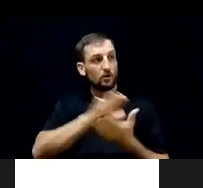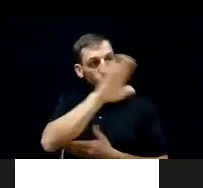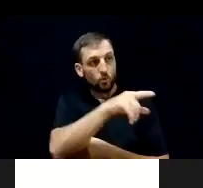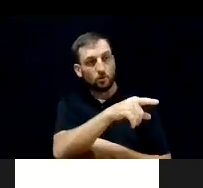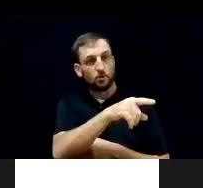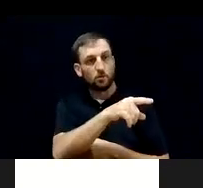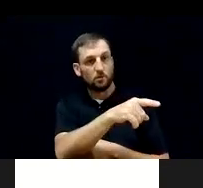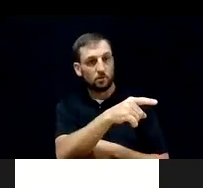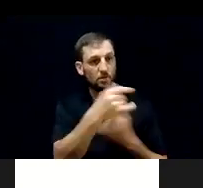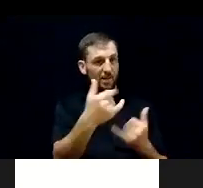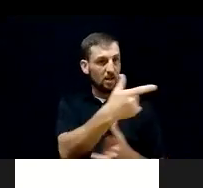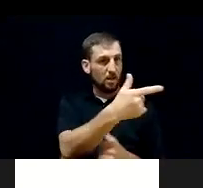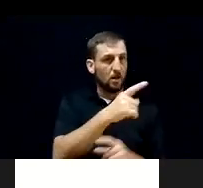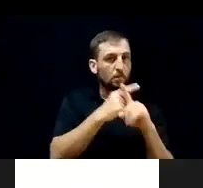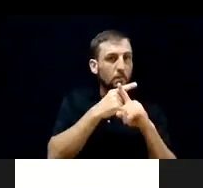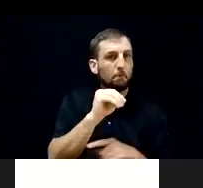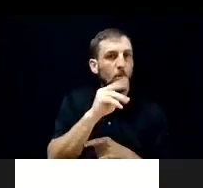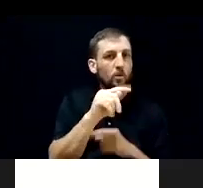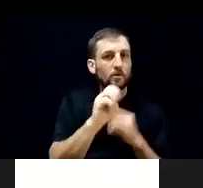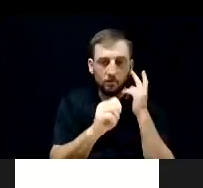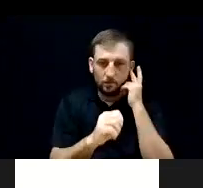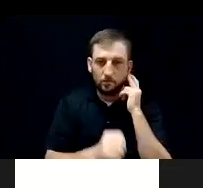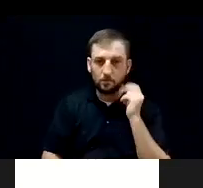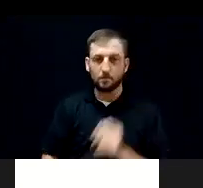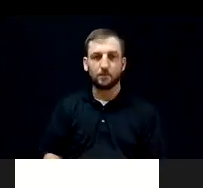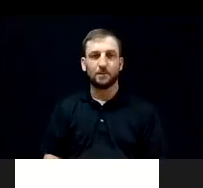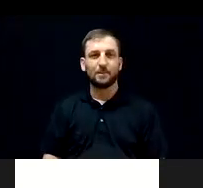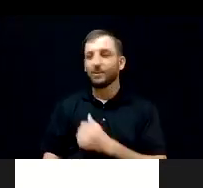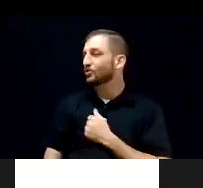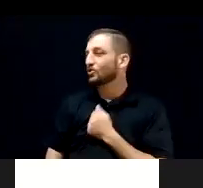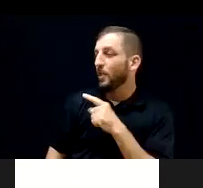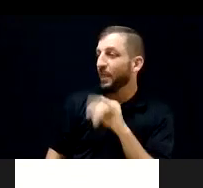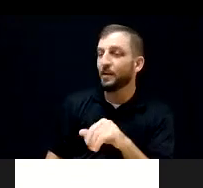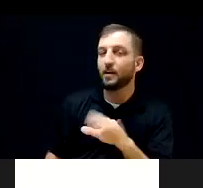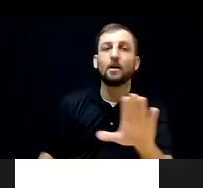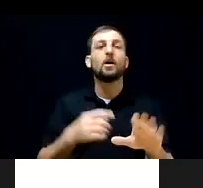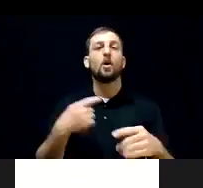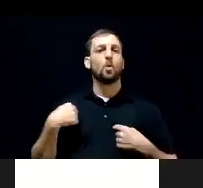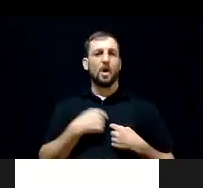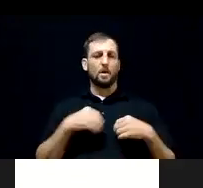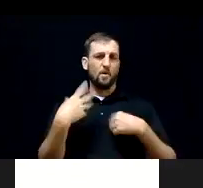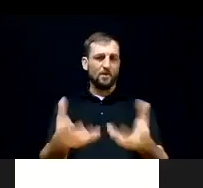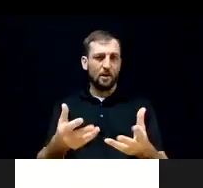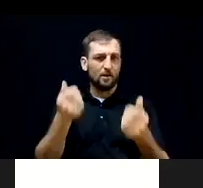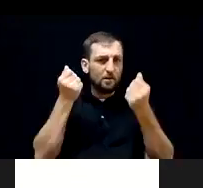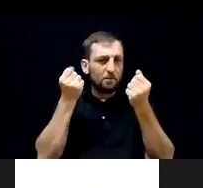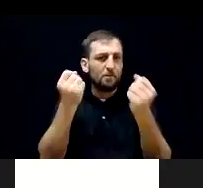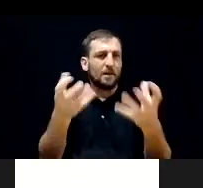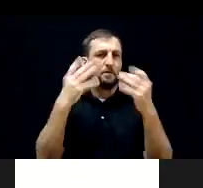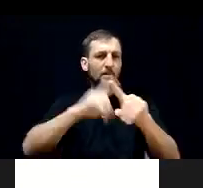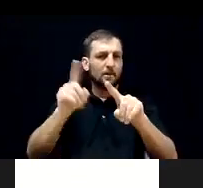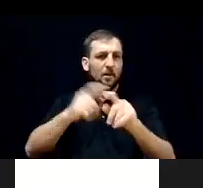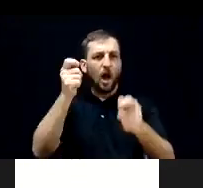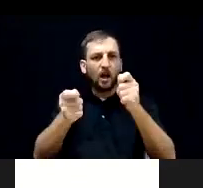You're on mute, Mr. Delany. Sorry about that. We provide all types of accommodation. It really depends on the